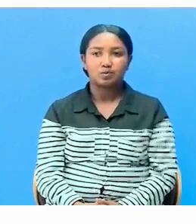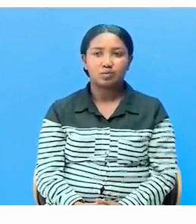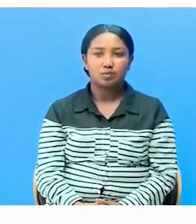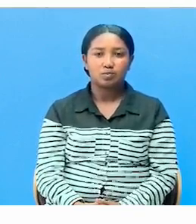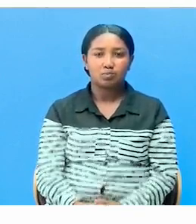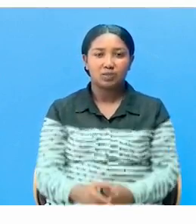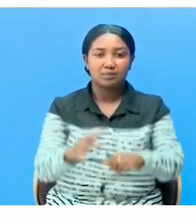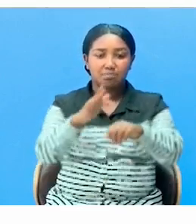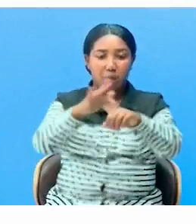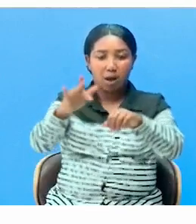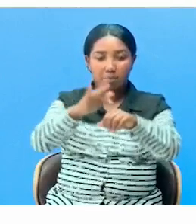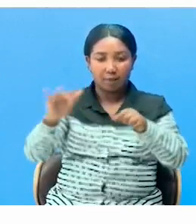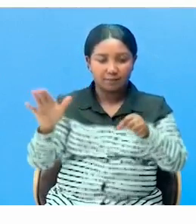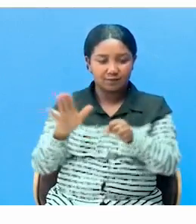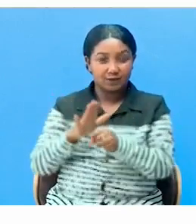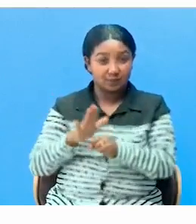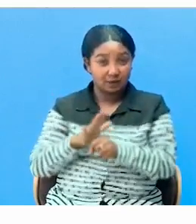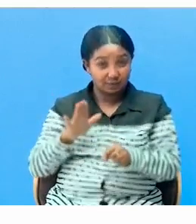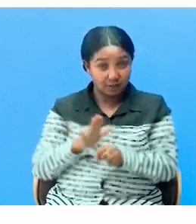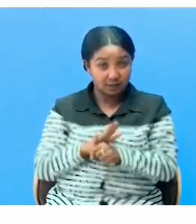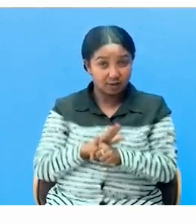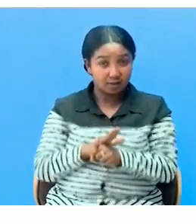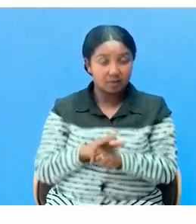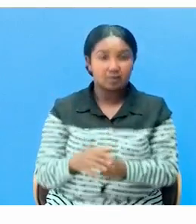Fill the blank space.